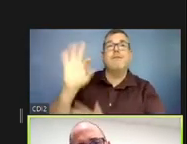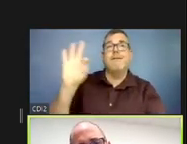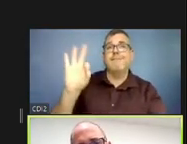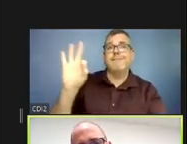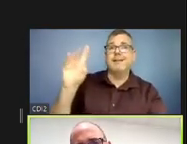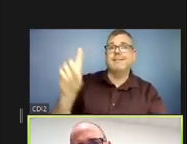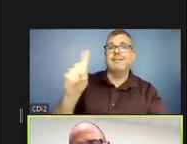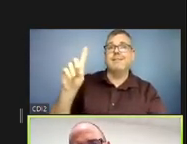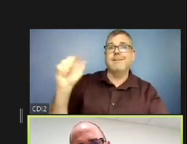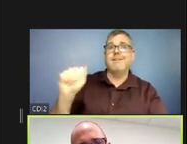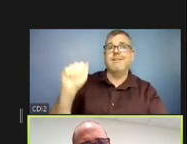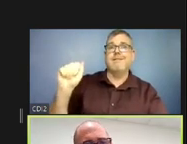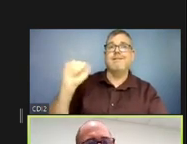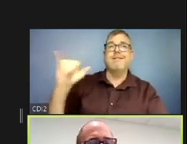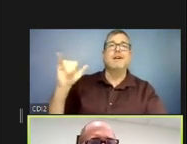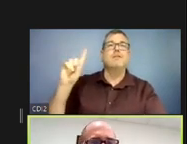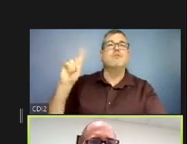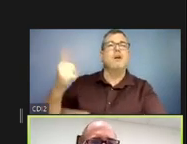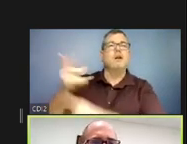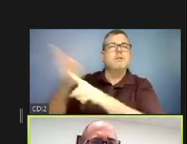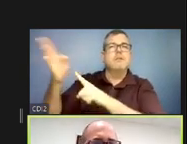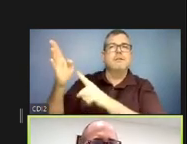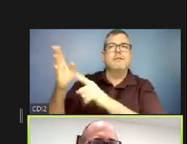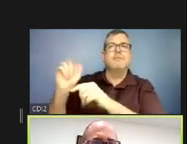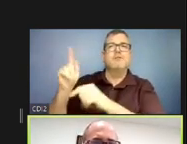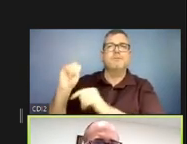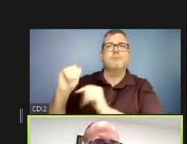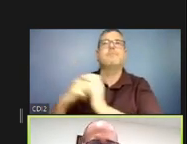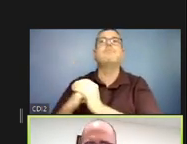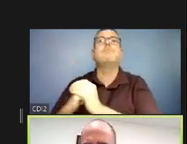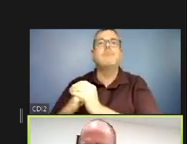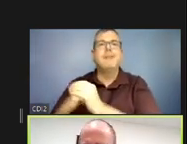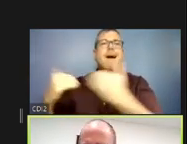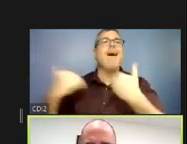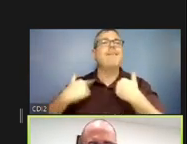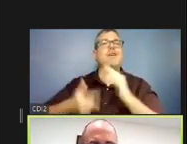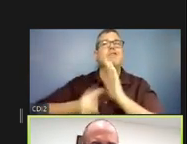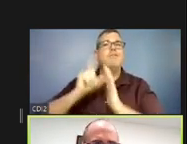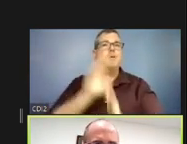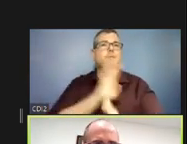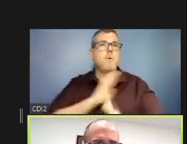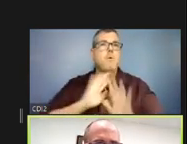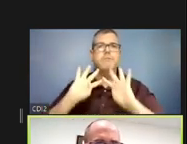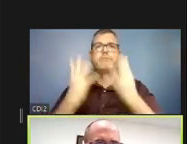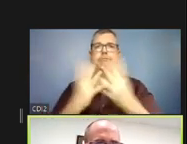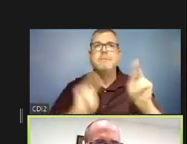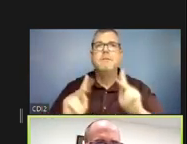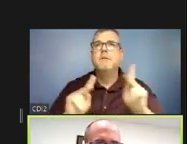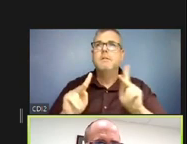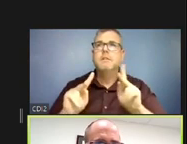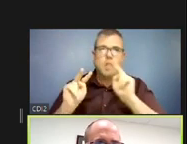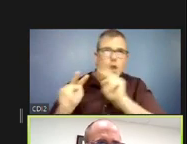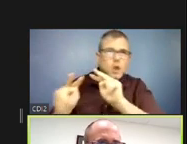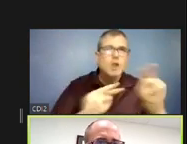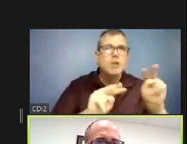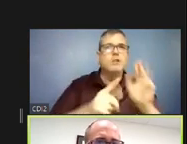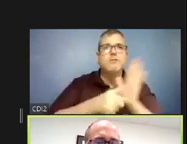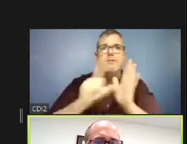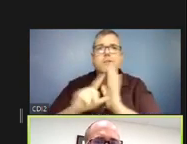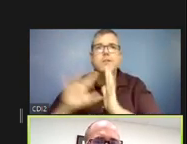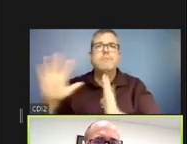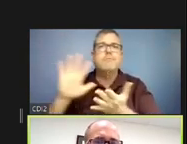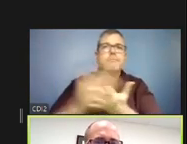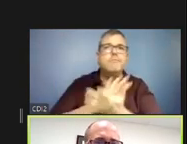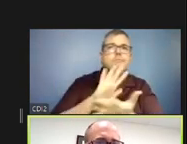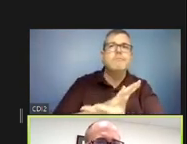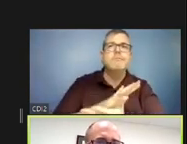review board that looked at this as well, and the vast majority of folks approved this. These are good trials.